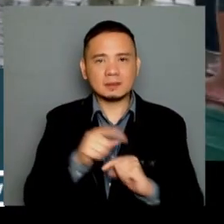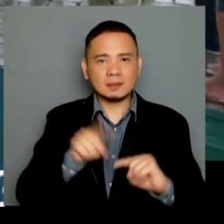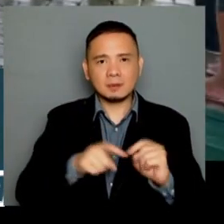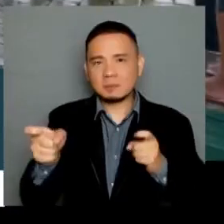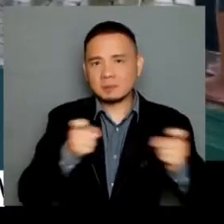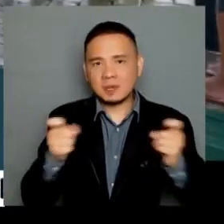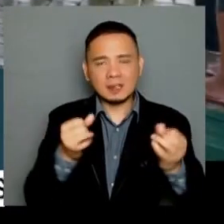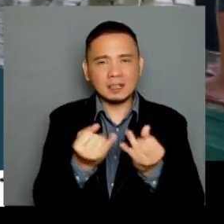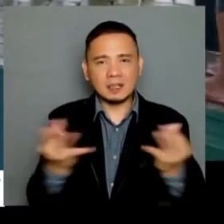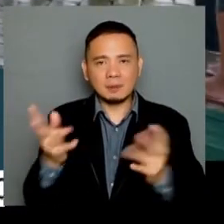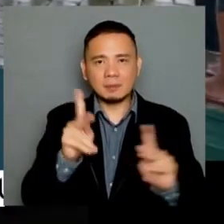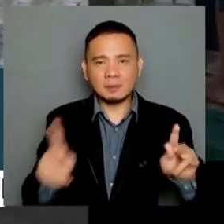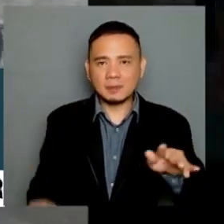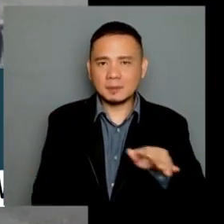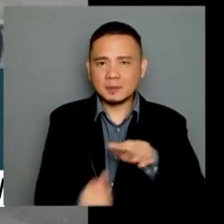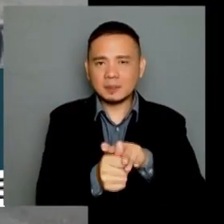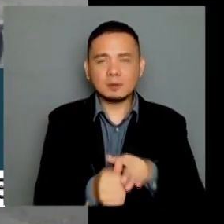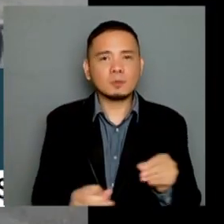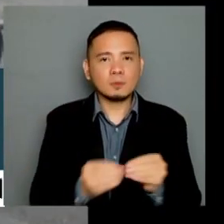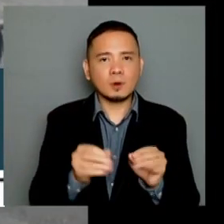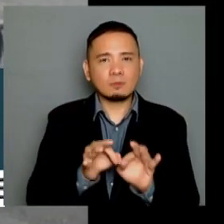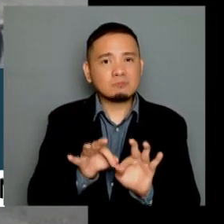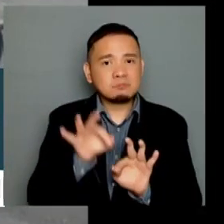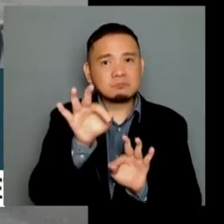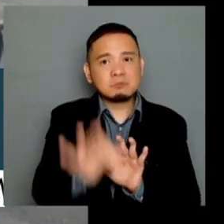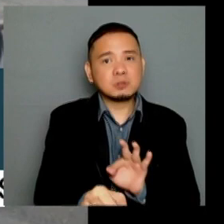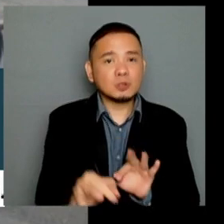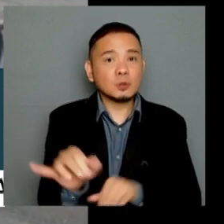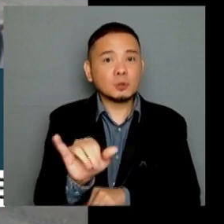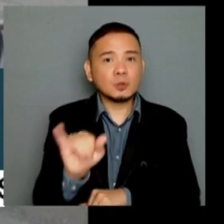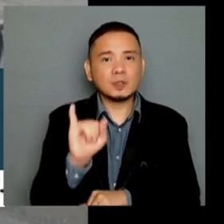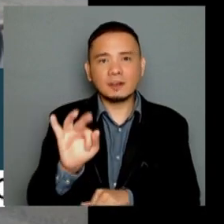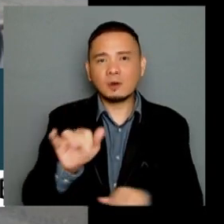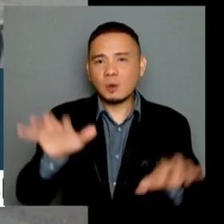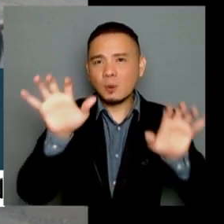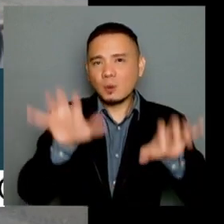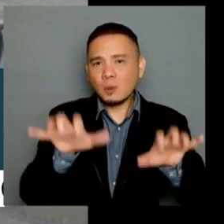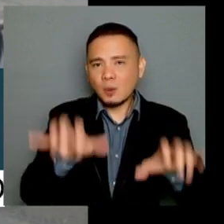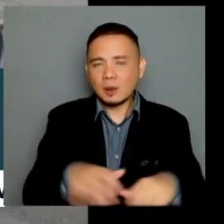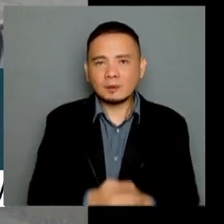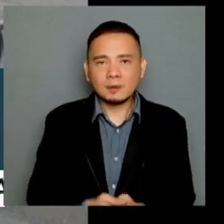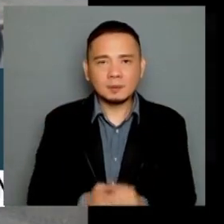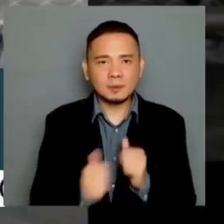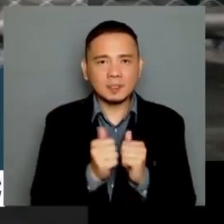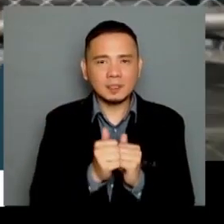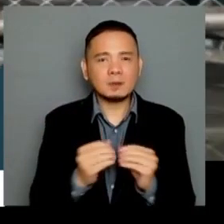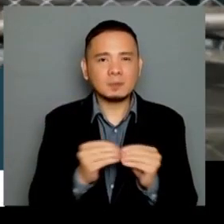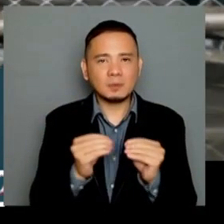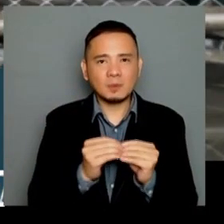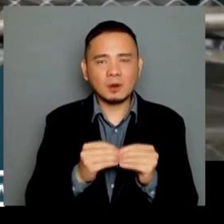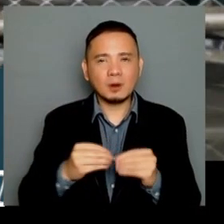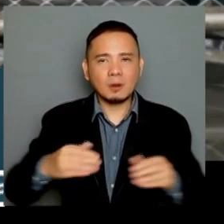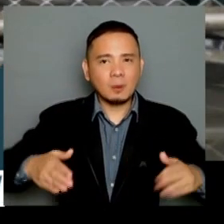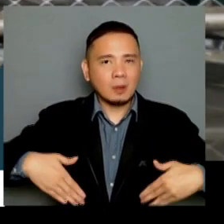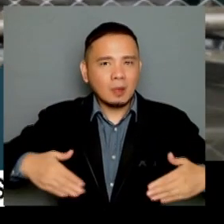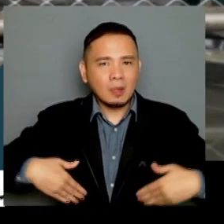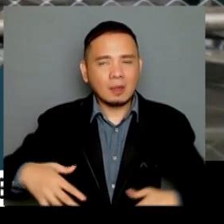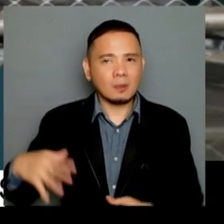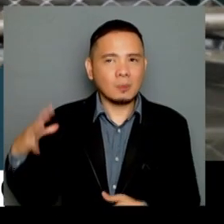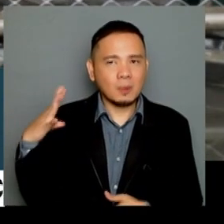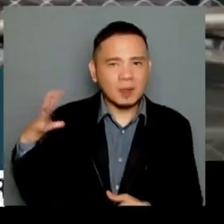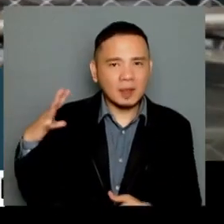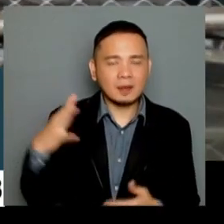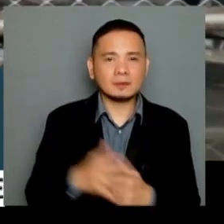The trip also takes longer when the weather is bad like today, resulting in some delays. Adding to the problem on Tuesday